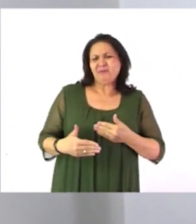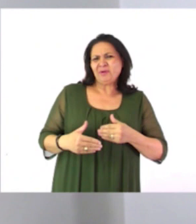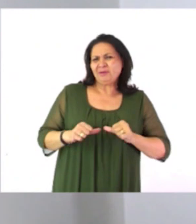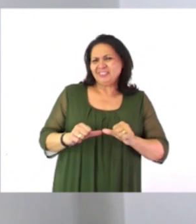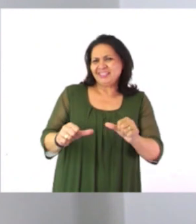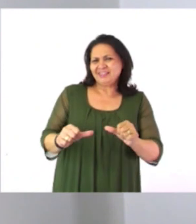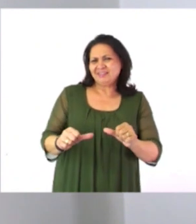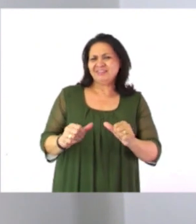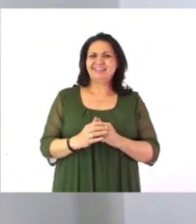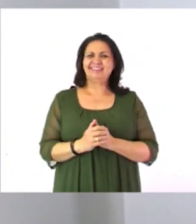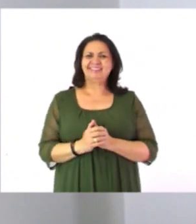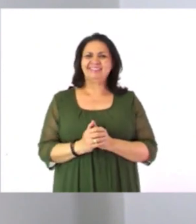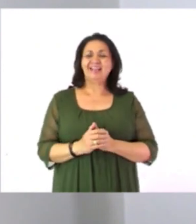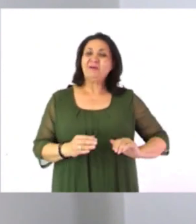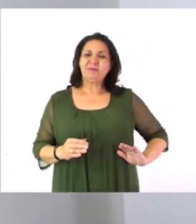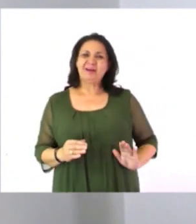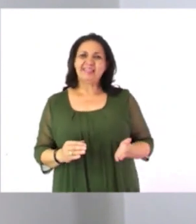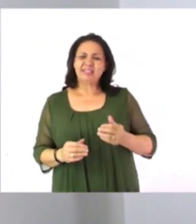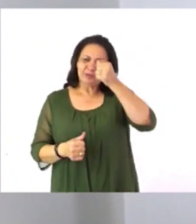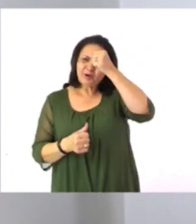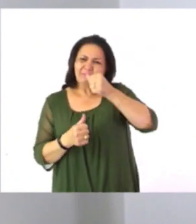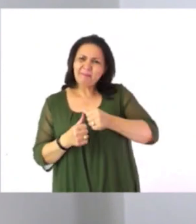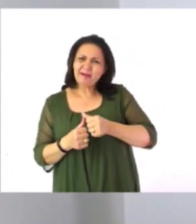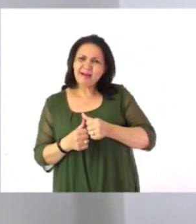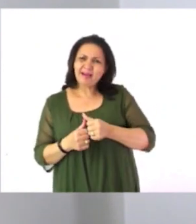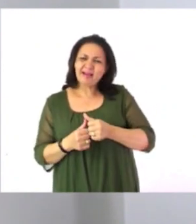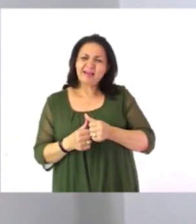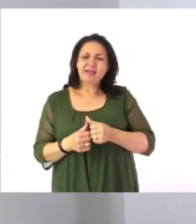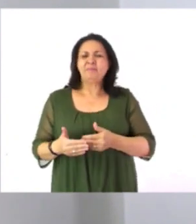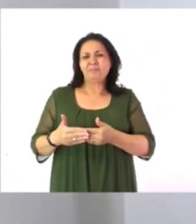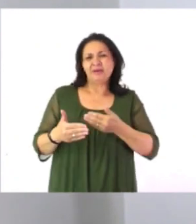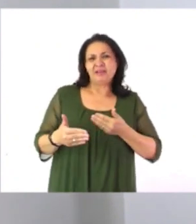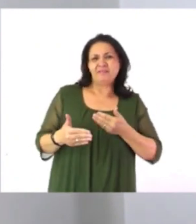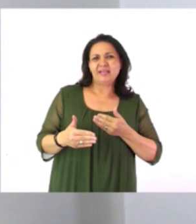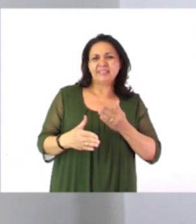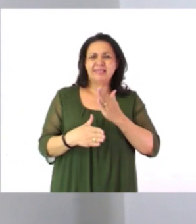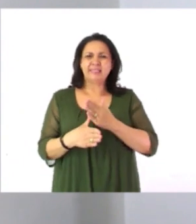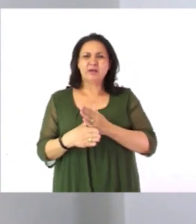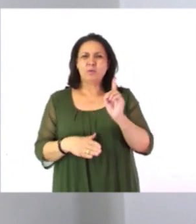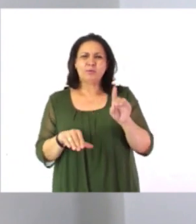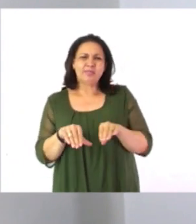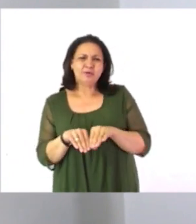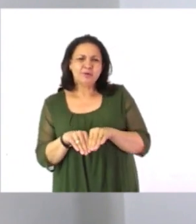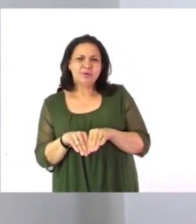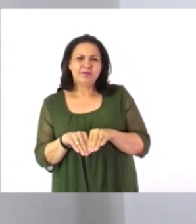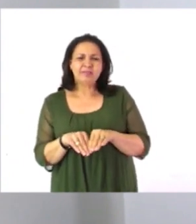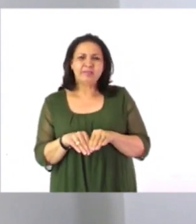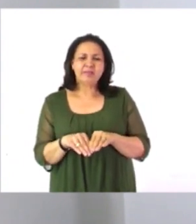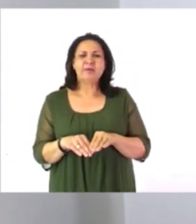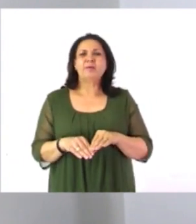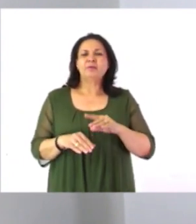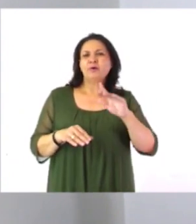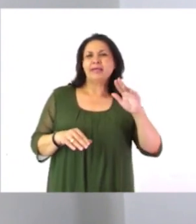today's lesson, I want us to remember our previous lesson and what we did. We talked about letter